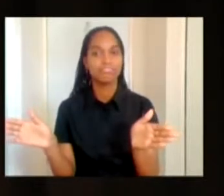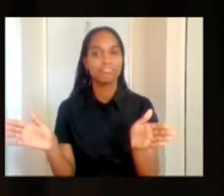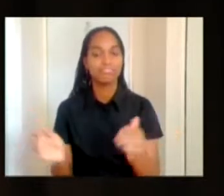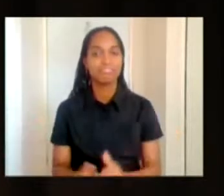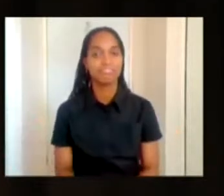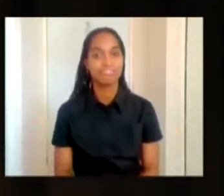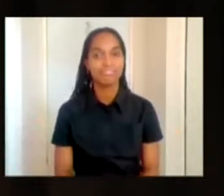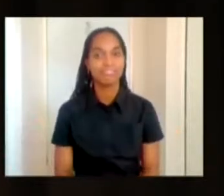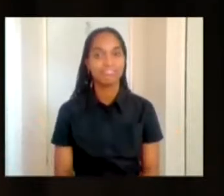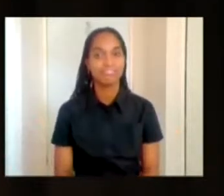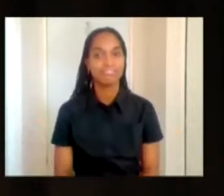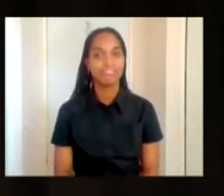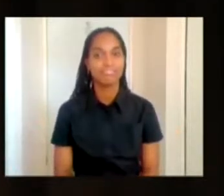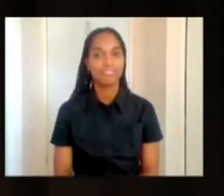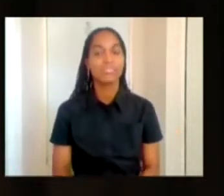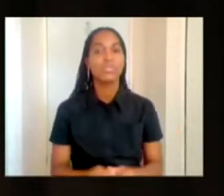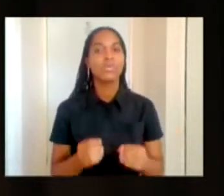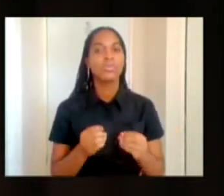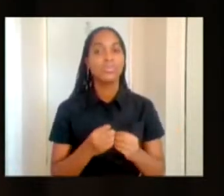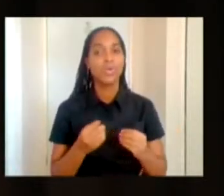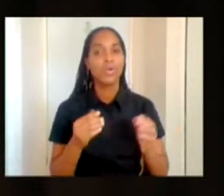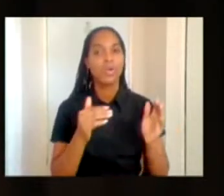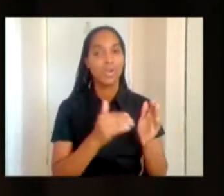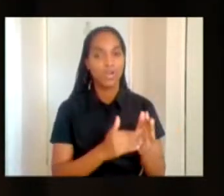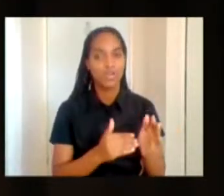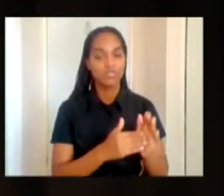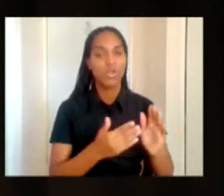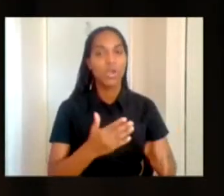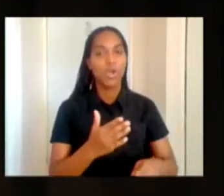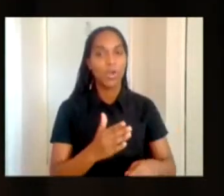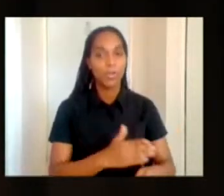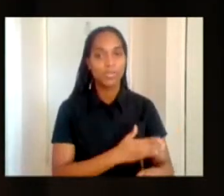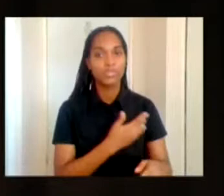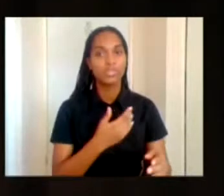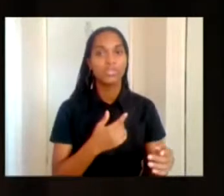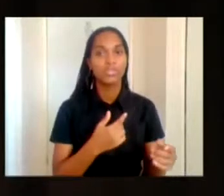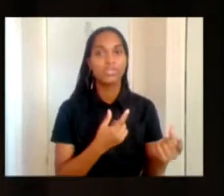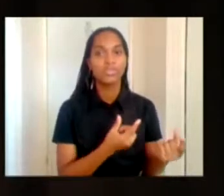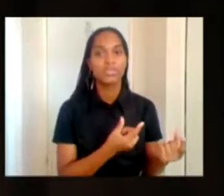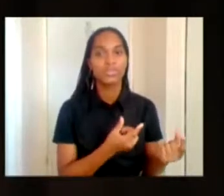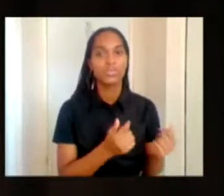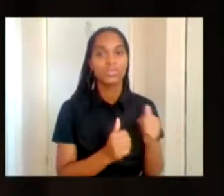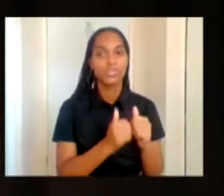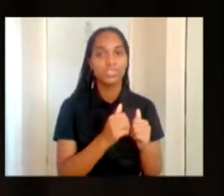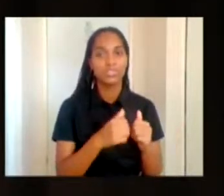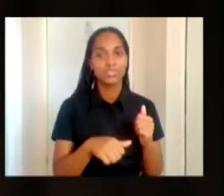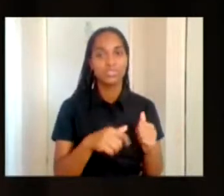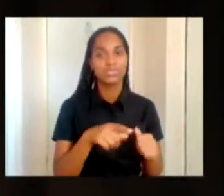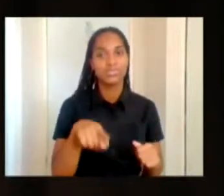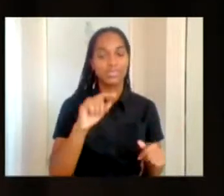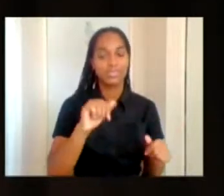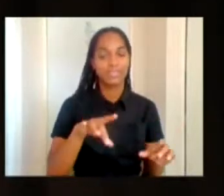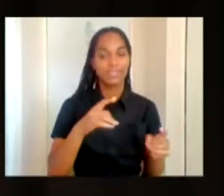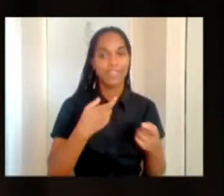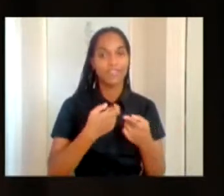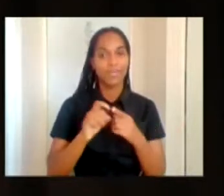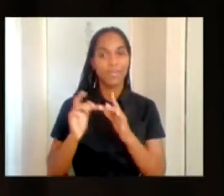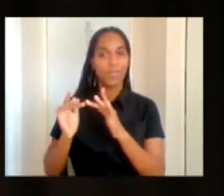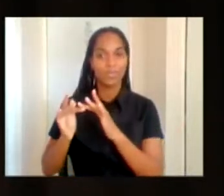most frequently updated standard in these days, A331, which you want to find it from the website or